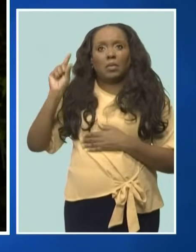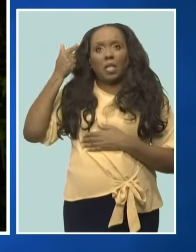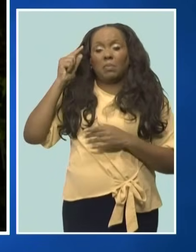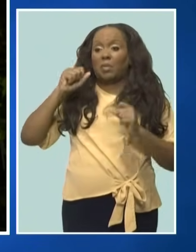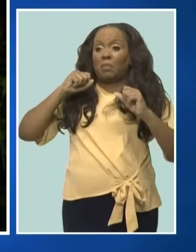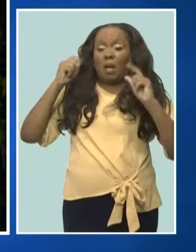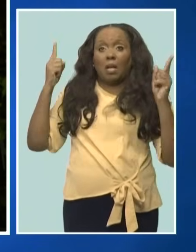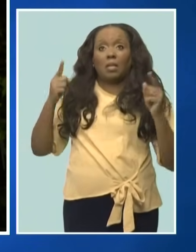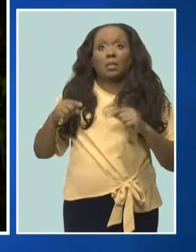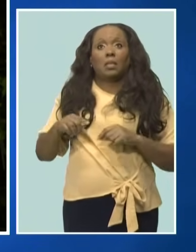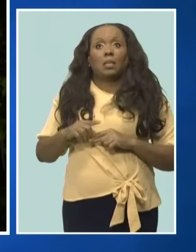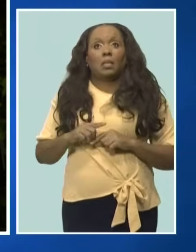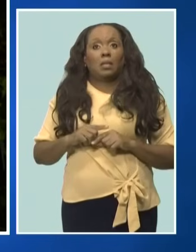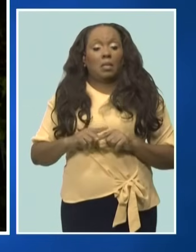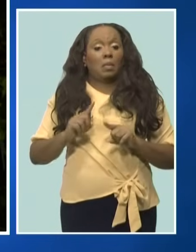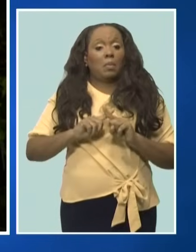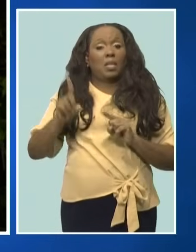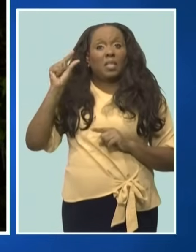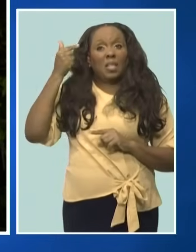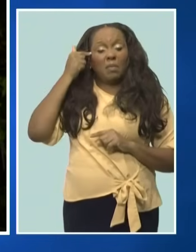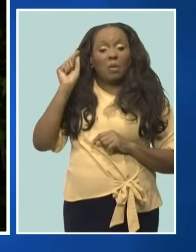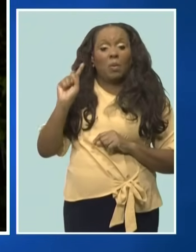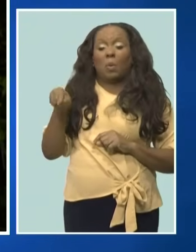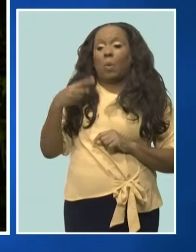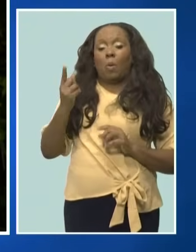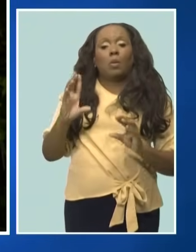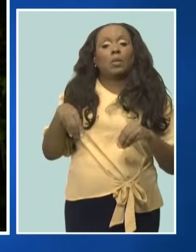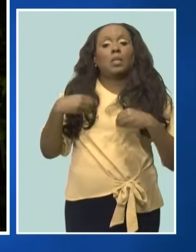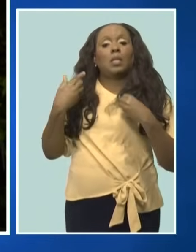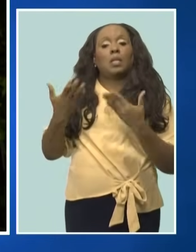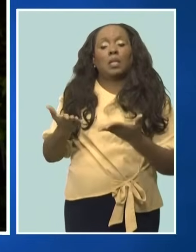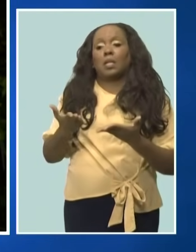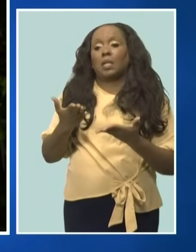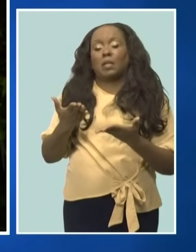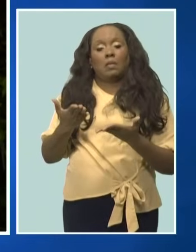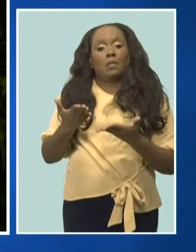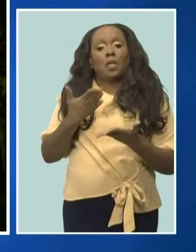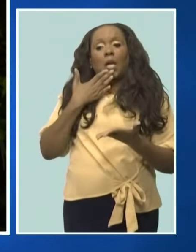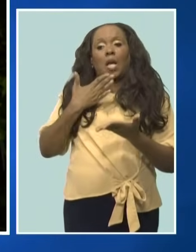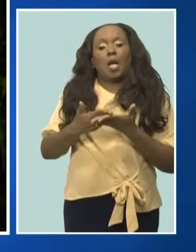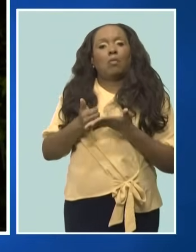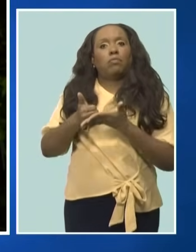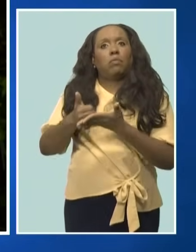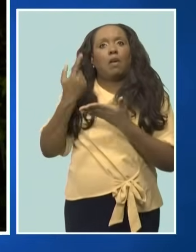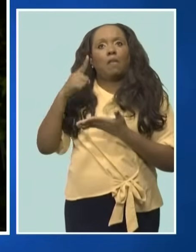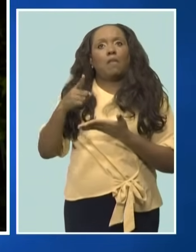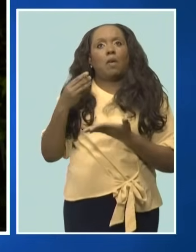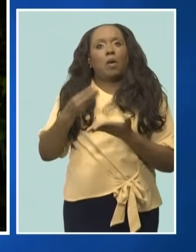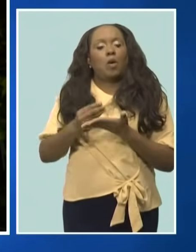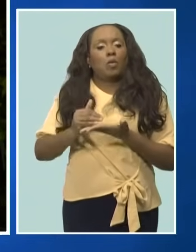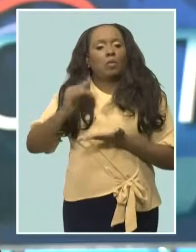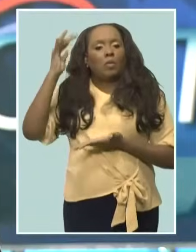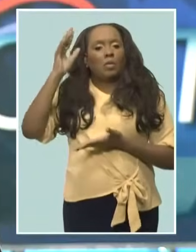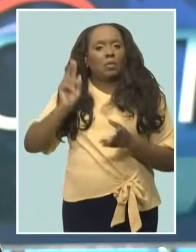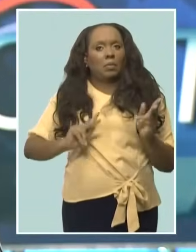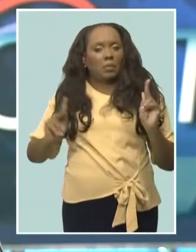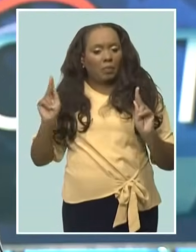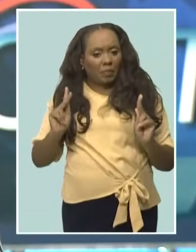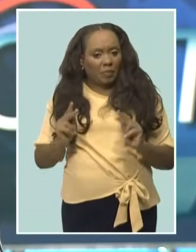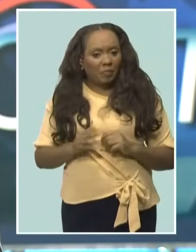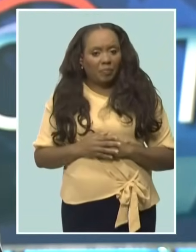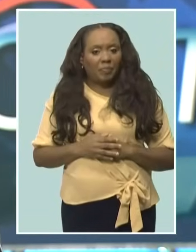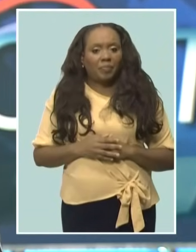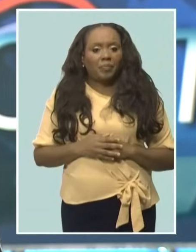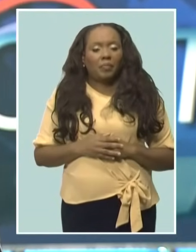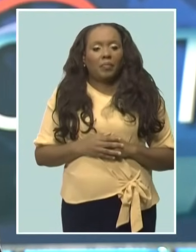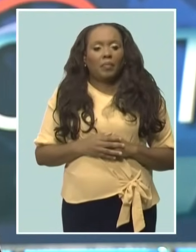government reserves concessions. This government reserves preferential treatment for the wealthy in this country. And